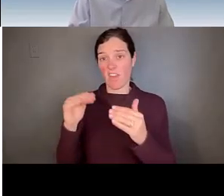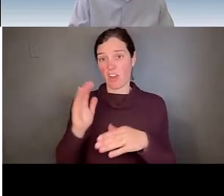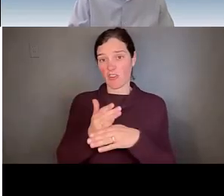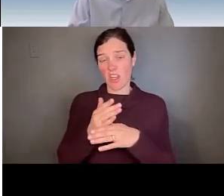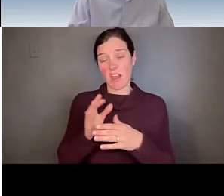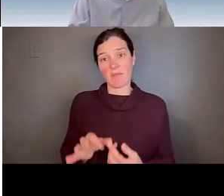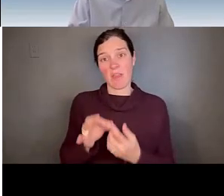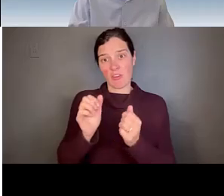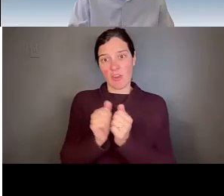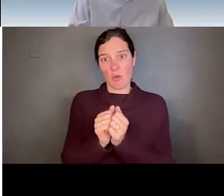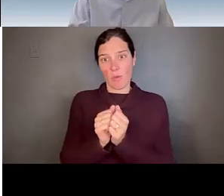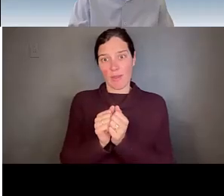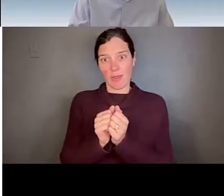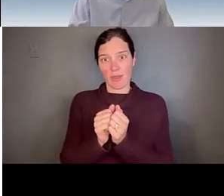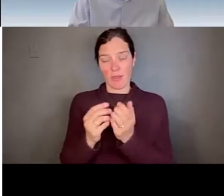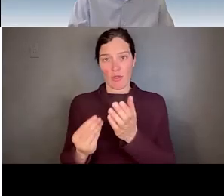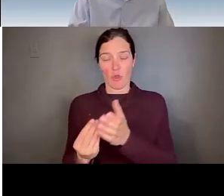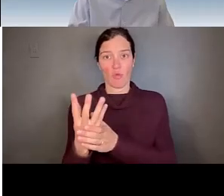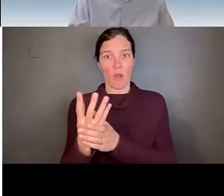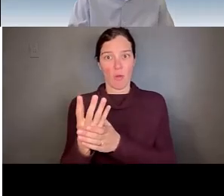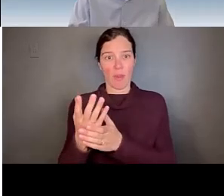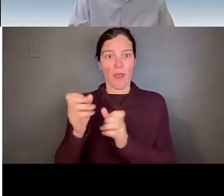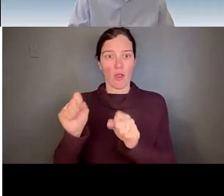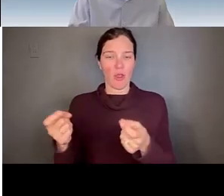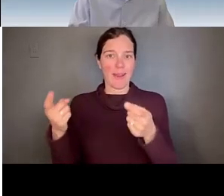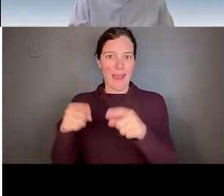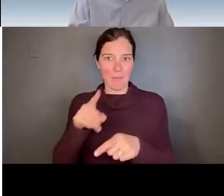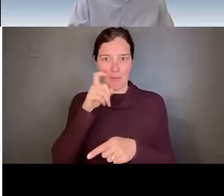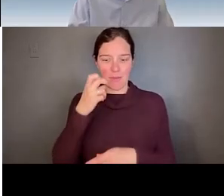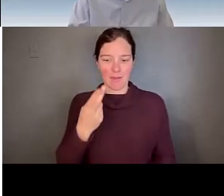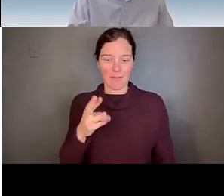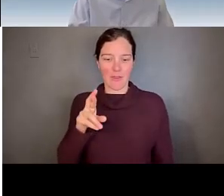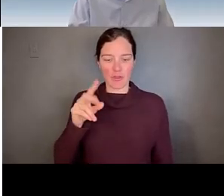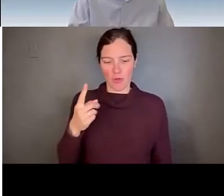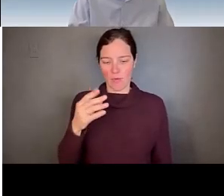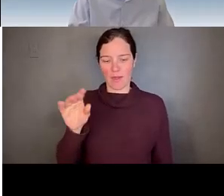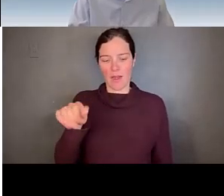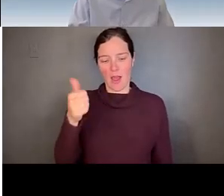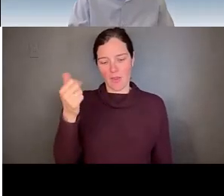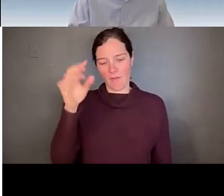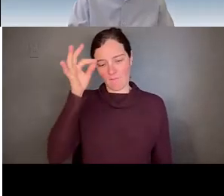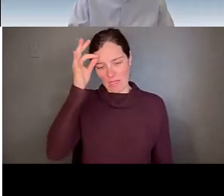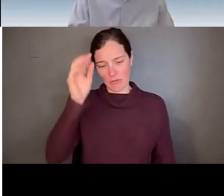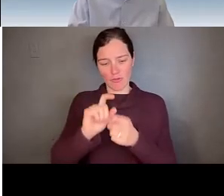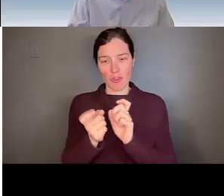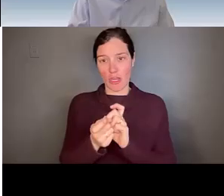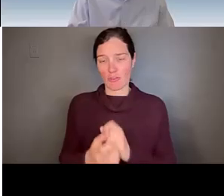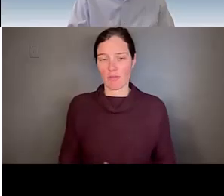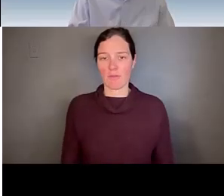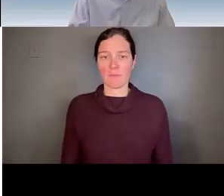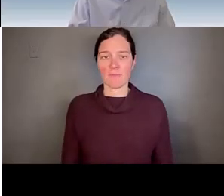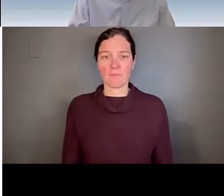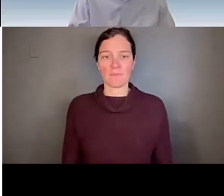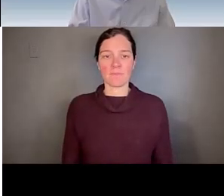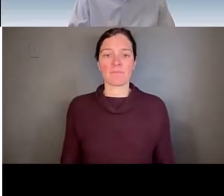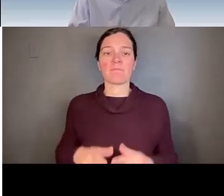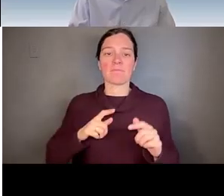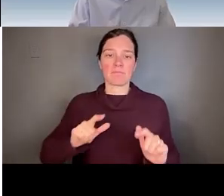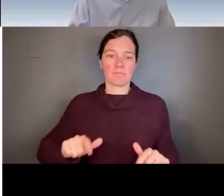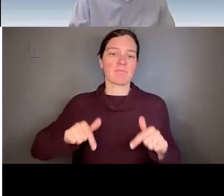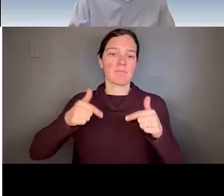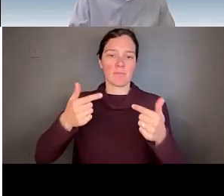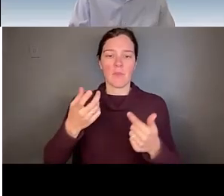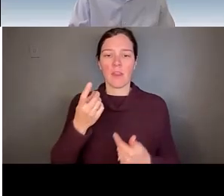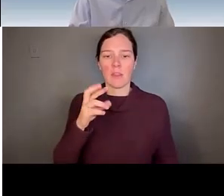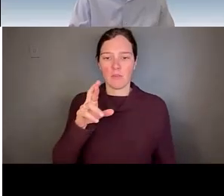with the upcoming growth that may happen because of HR 1 and other federal changes. Now I'll hand it off back